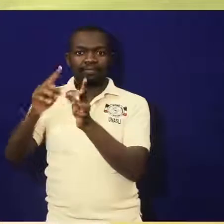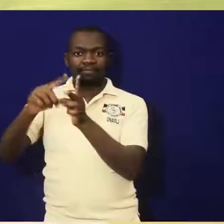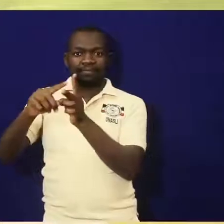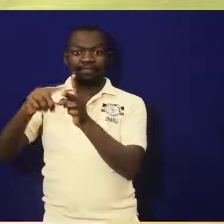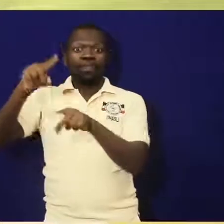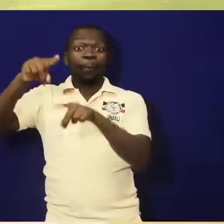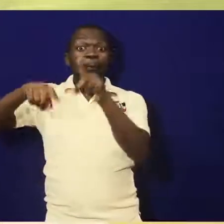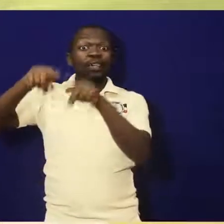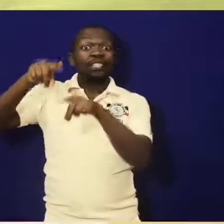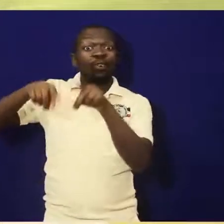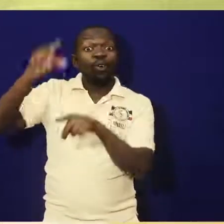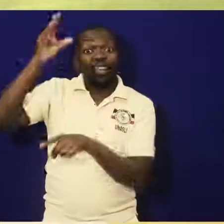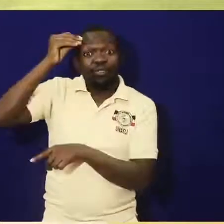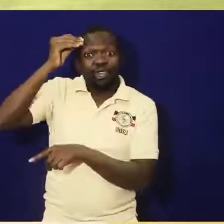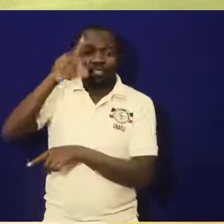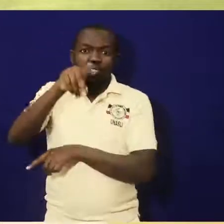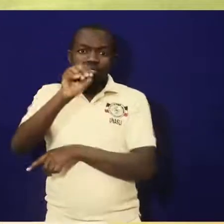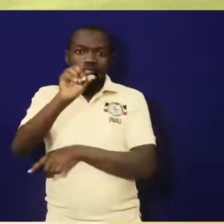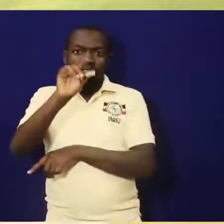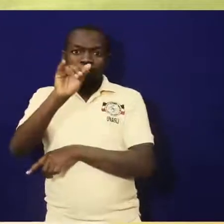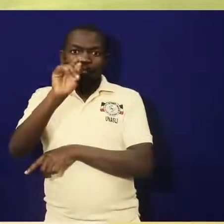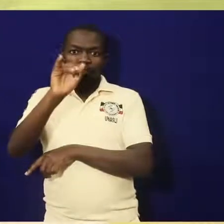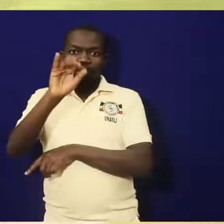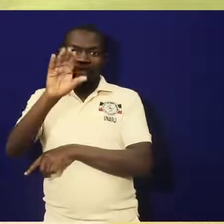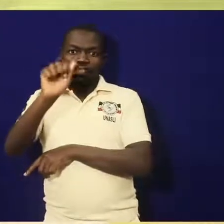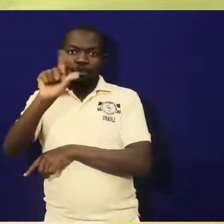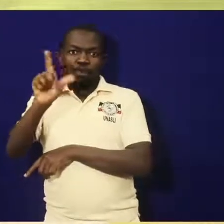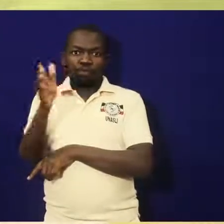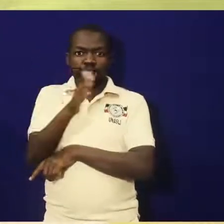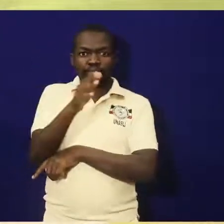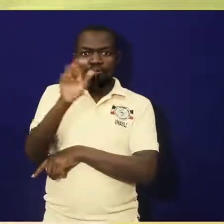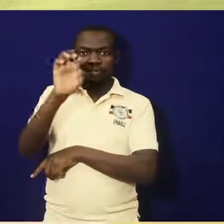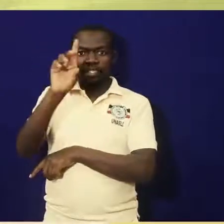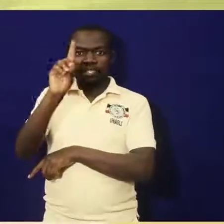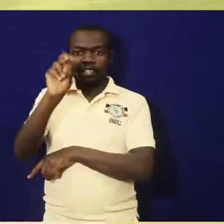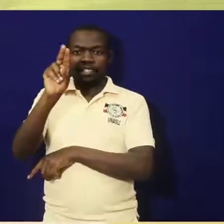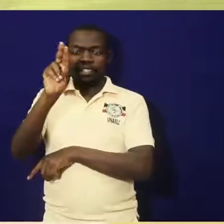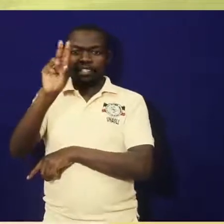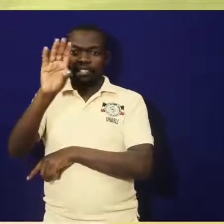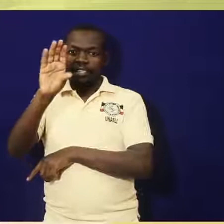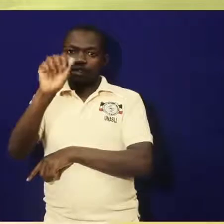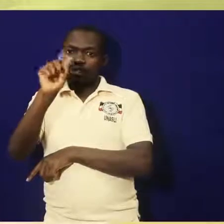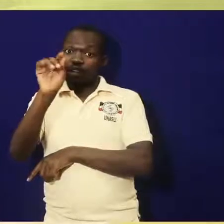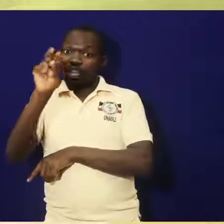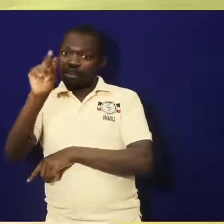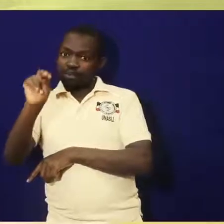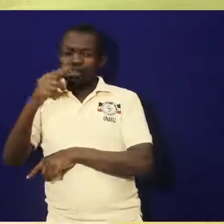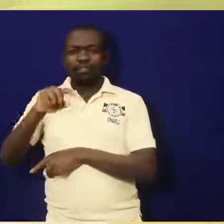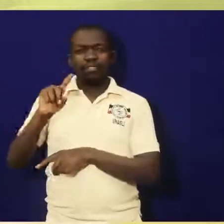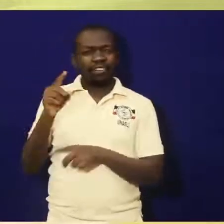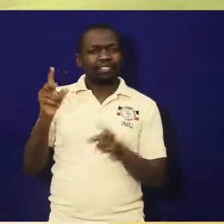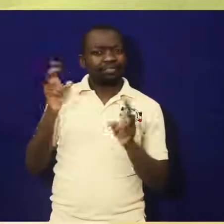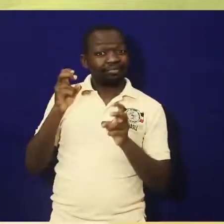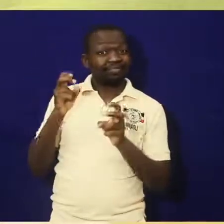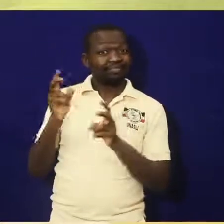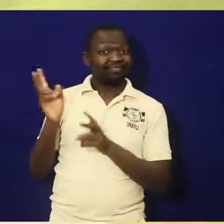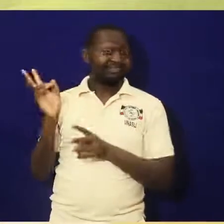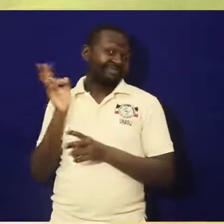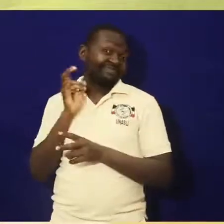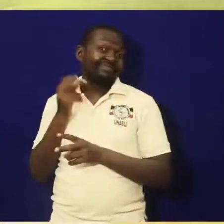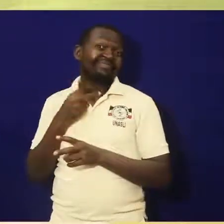these recordings, or let's try to watch them, and then try to make our own definition of history.